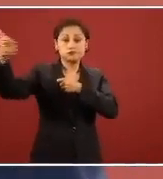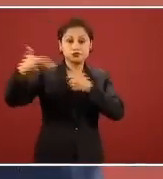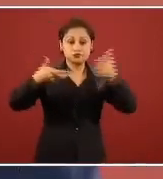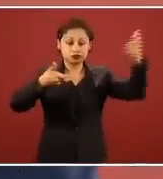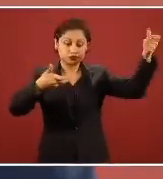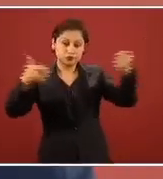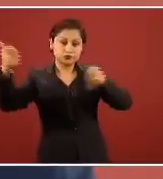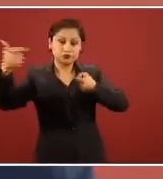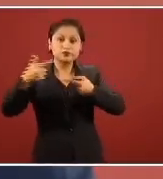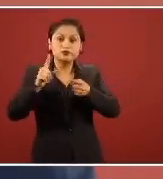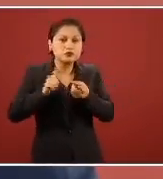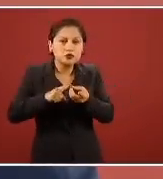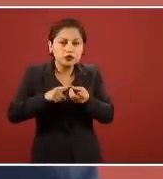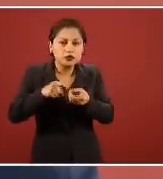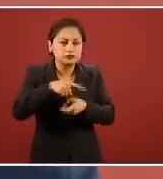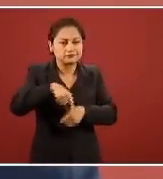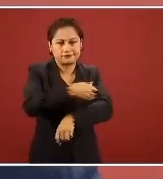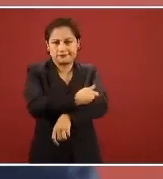bottom.